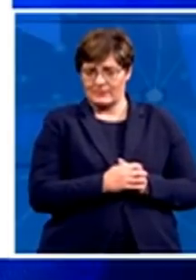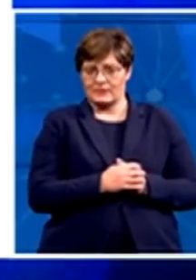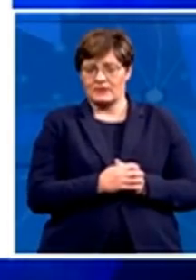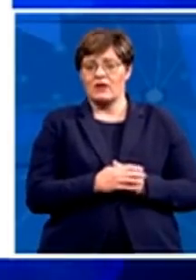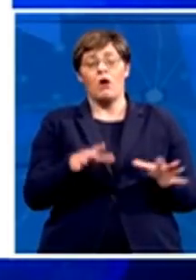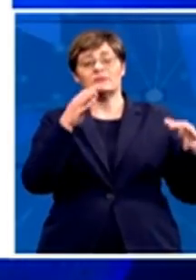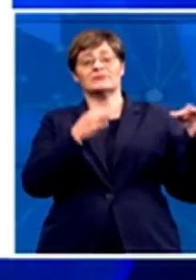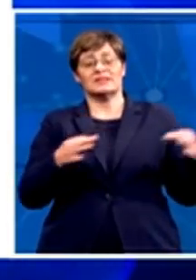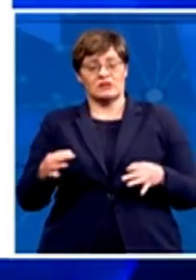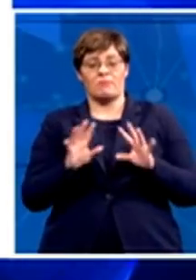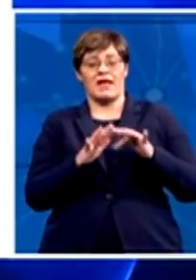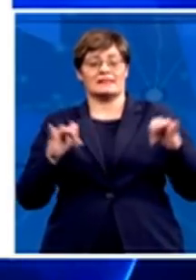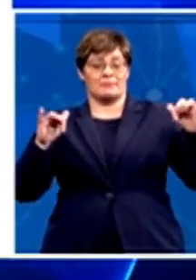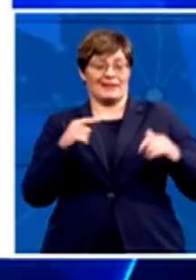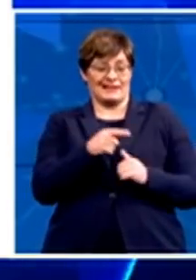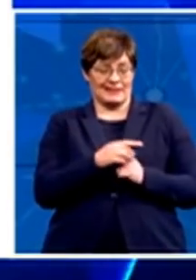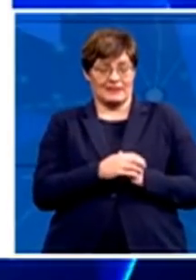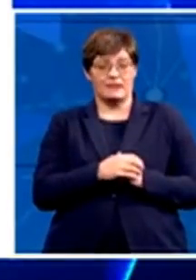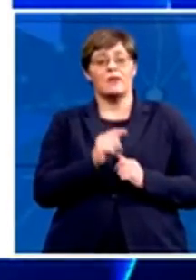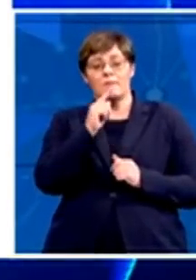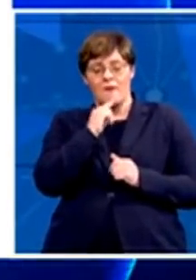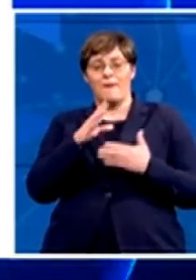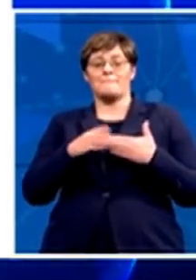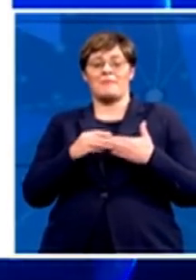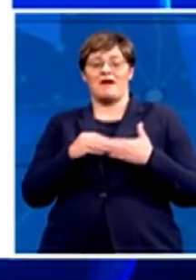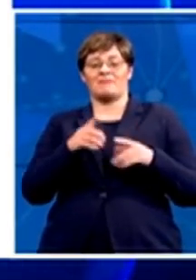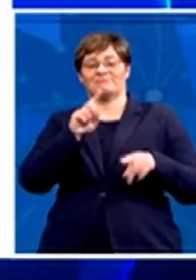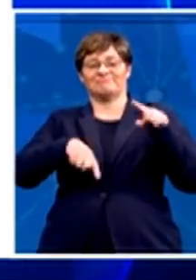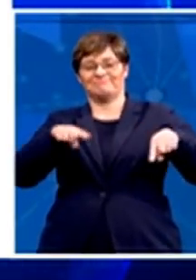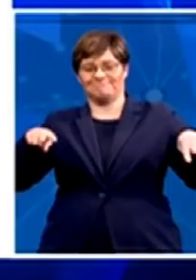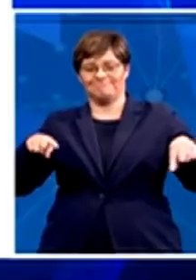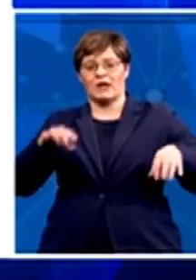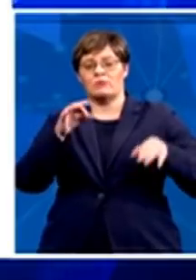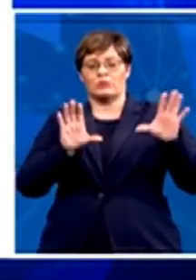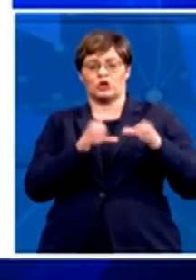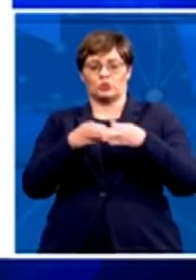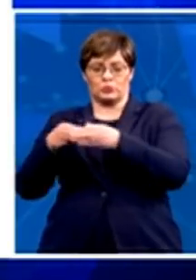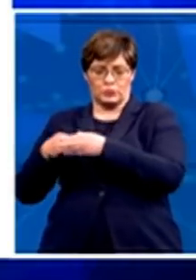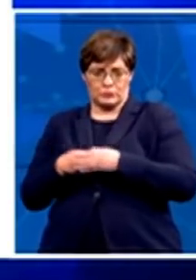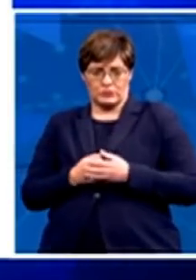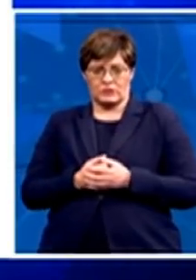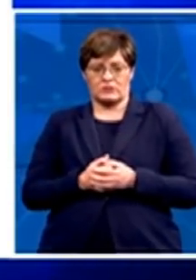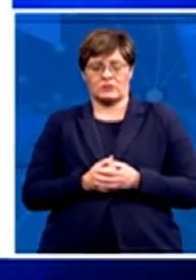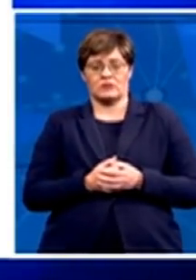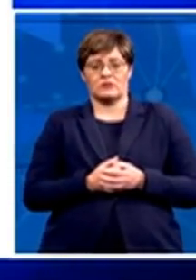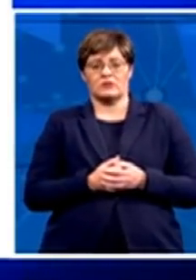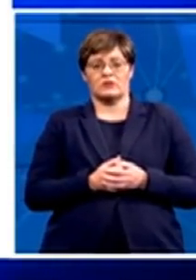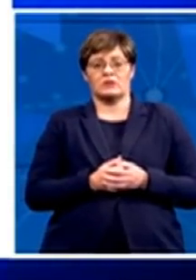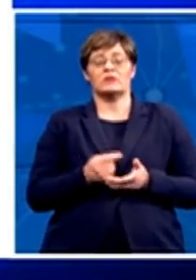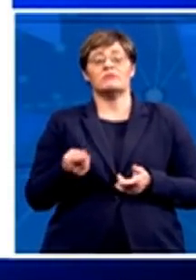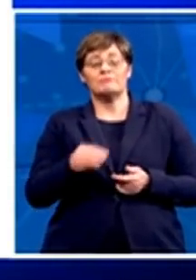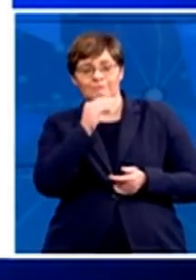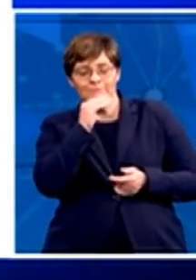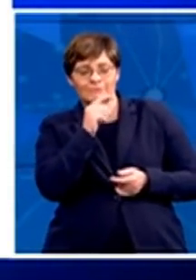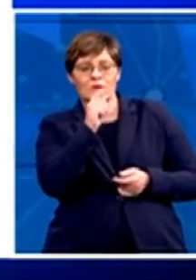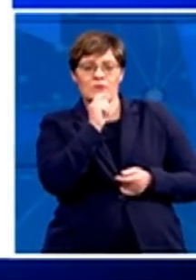consists of members of political parties. Thus, notwithstanding that we may use terms such as witnesses, evidence,